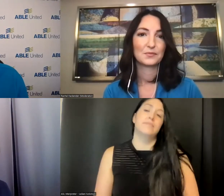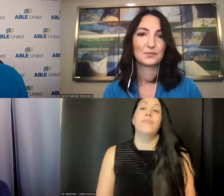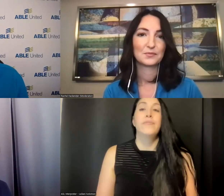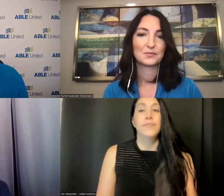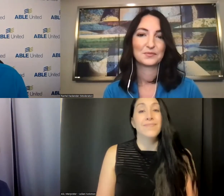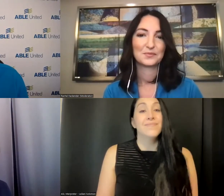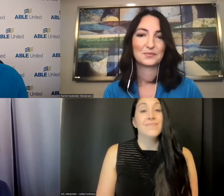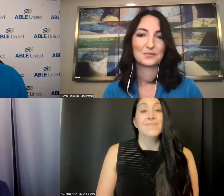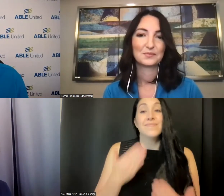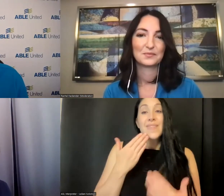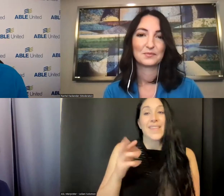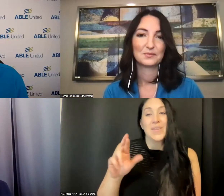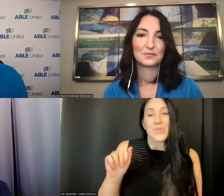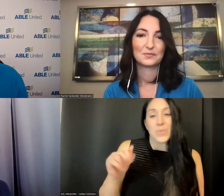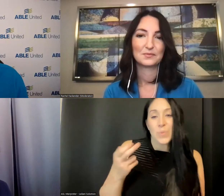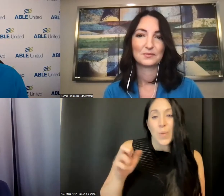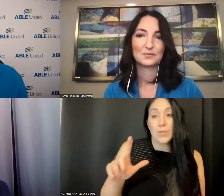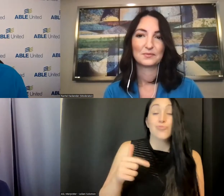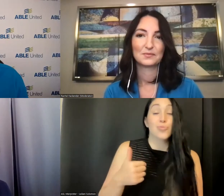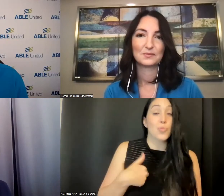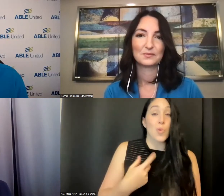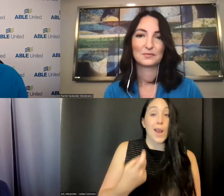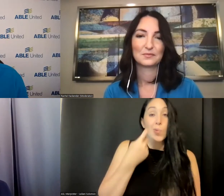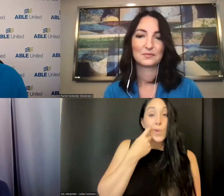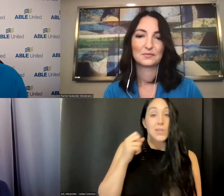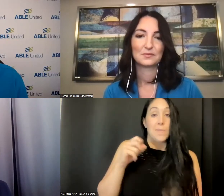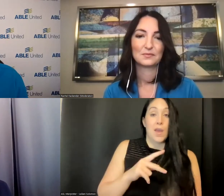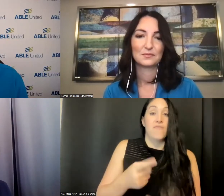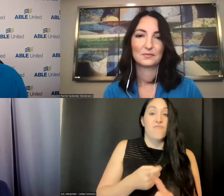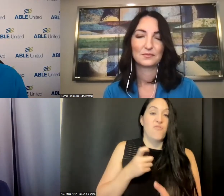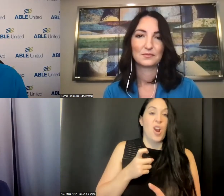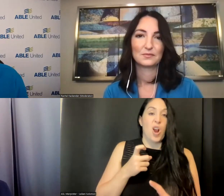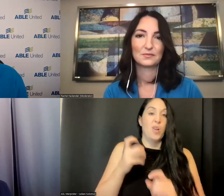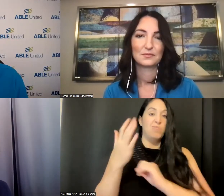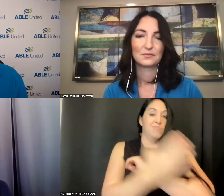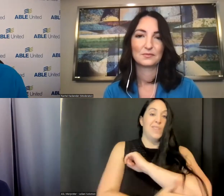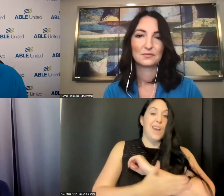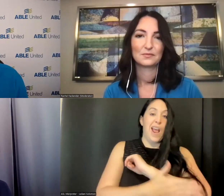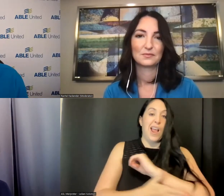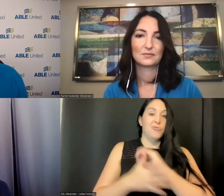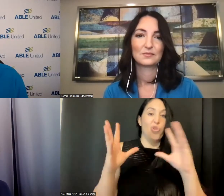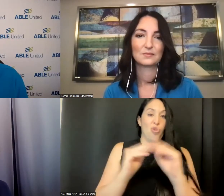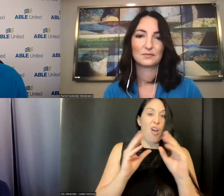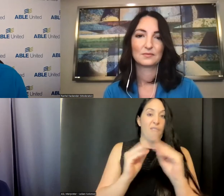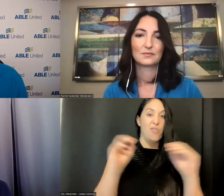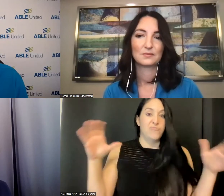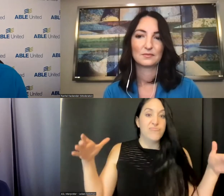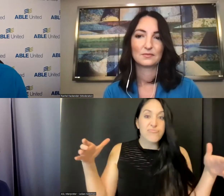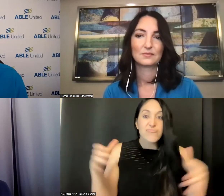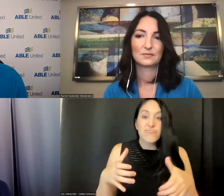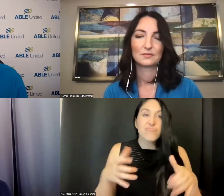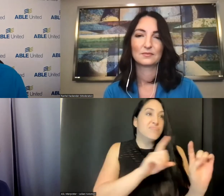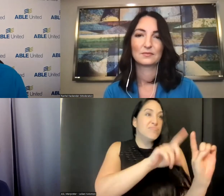Thanks, Rachel. So I recently just returned from a national conference where many of the other ABLE programs and states